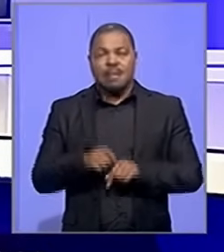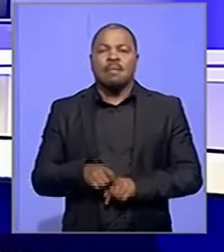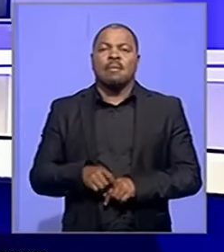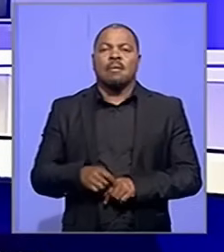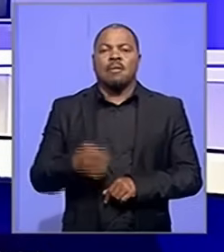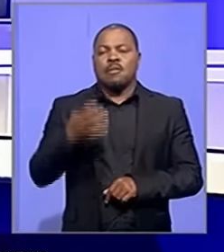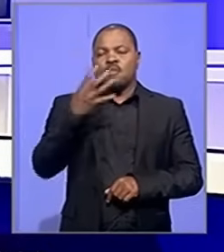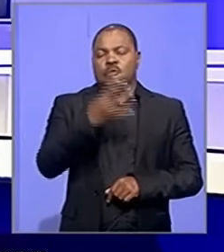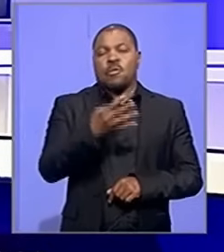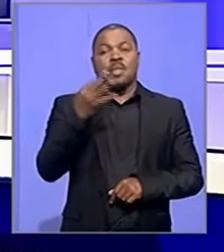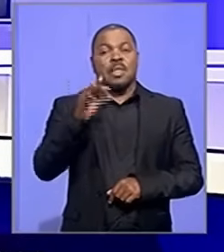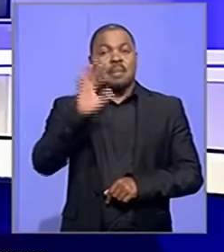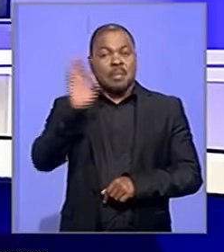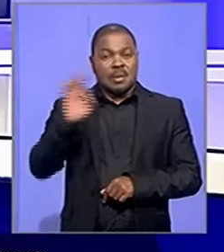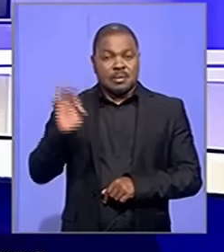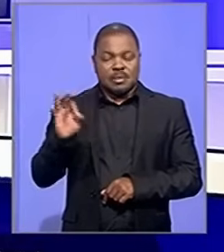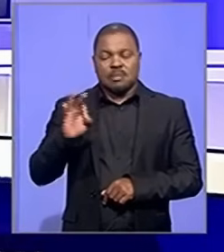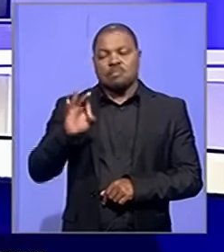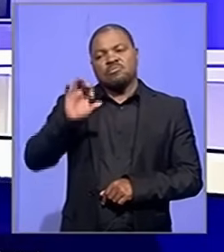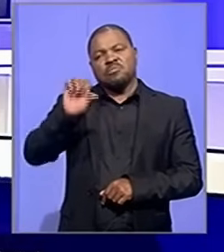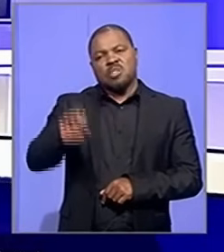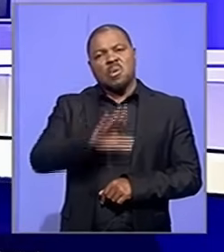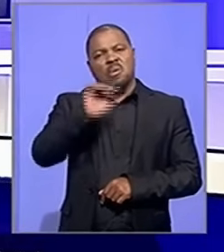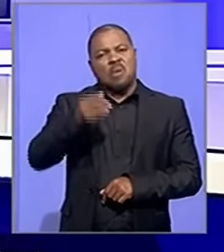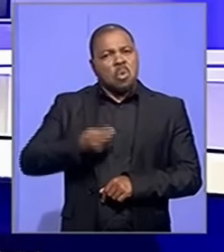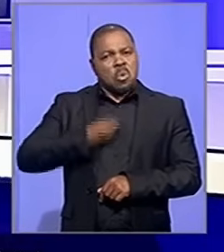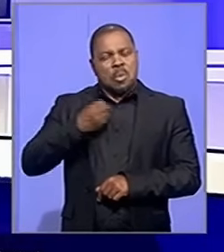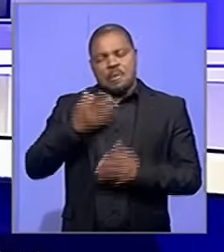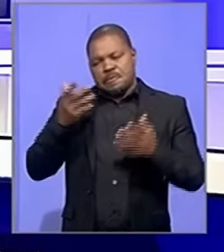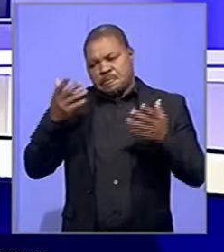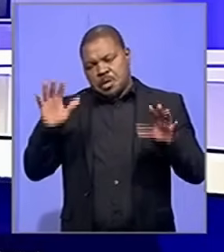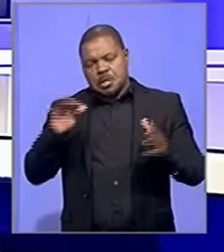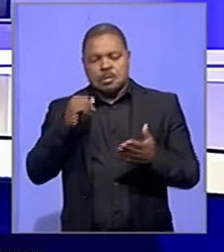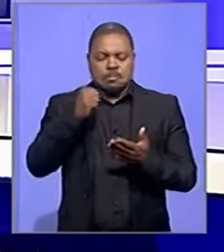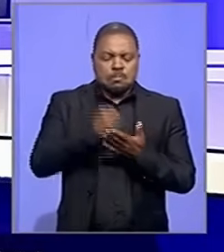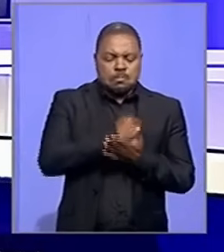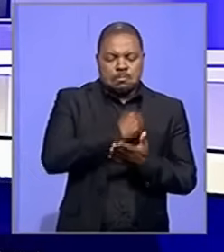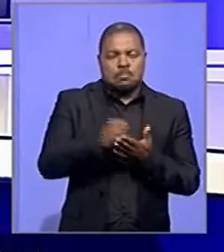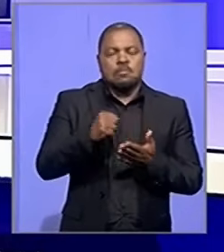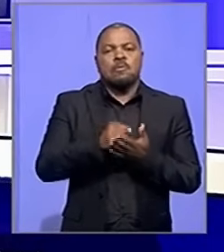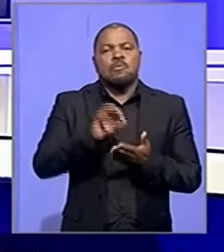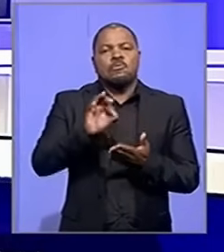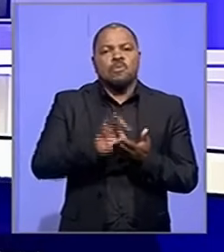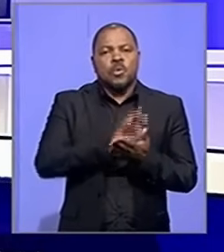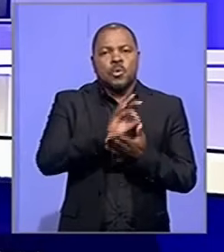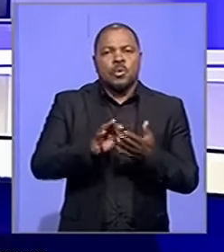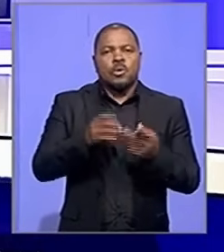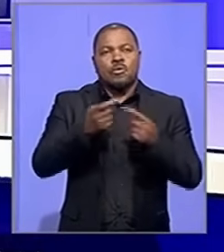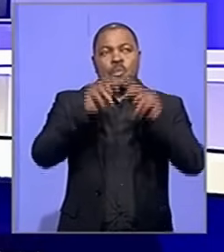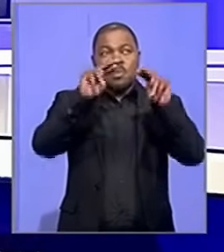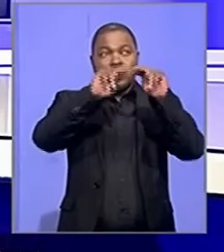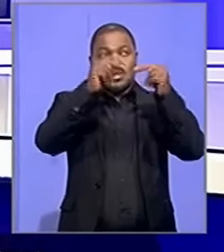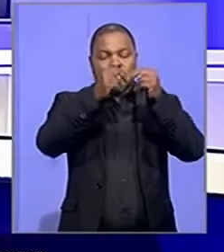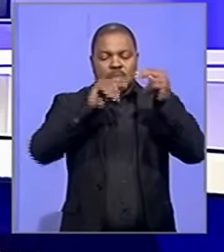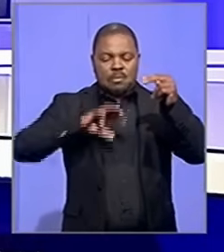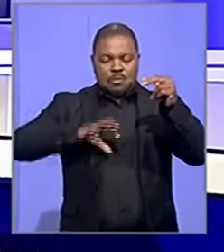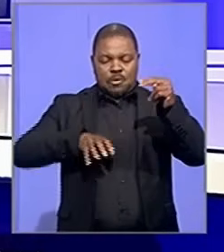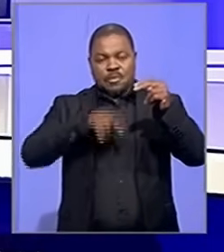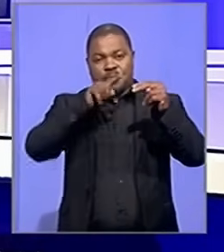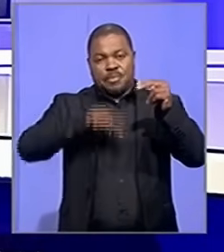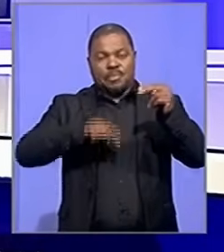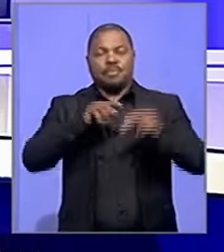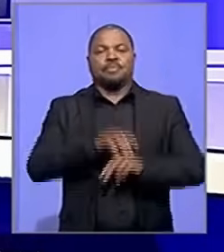tše 43 tša baswa ka moka ka mono Afrika Borwa bao ba kgonnego go engwadišetša dikgetho tša bosetšhaba le tša diprovense lenyaga.